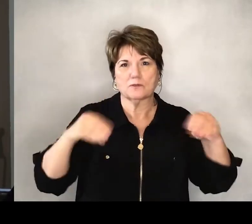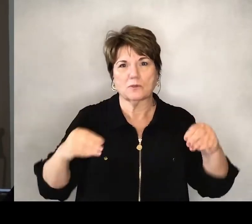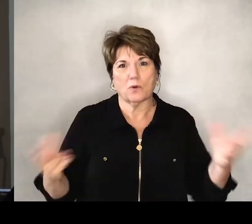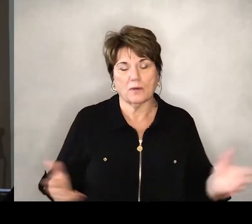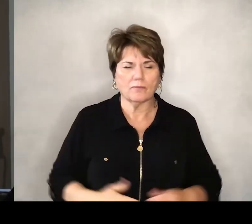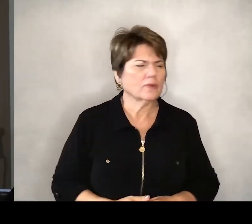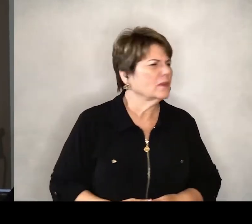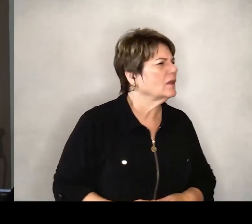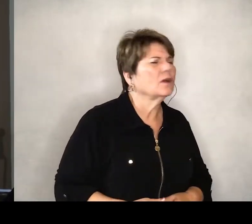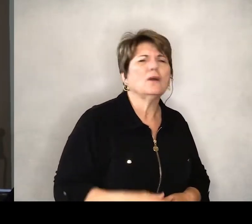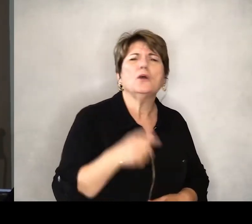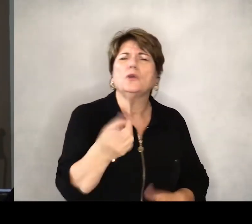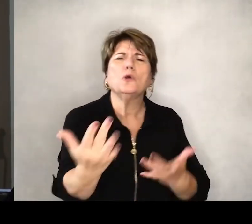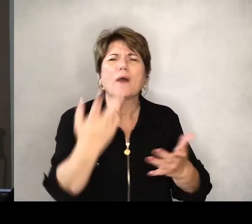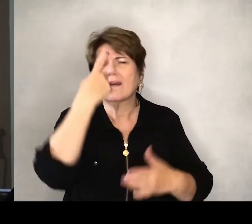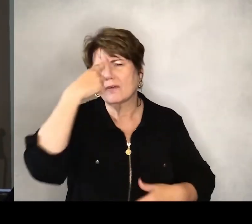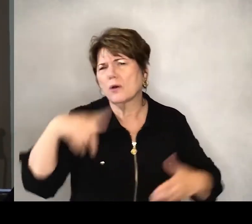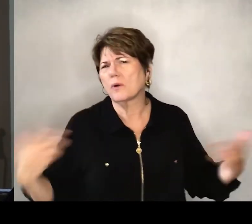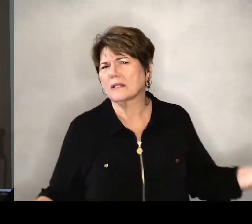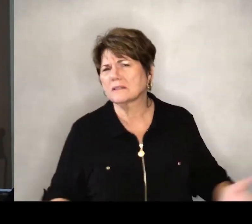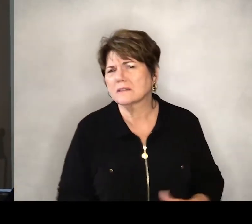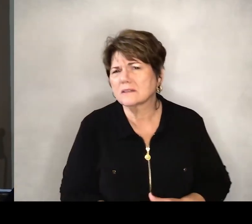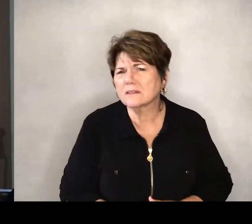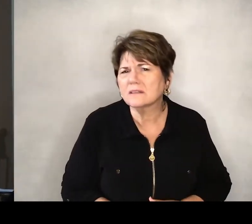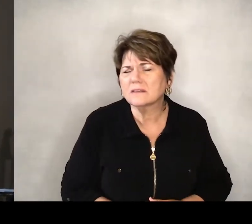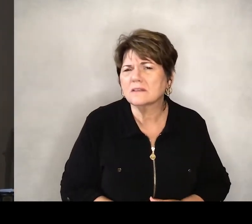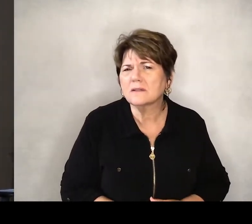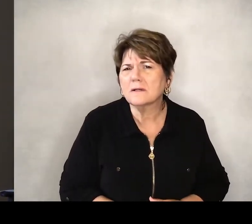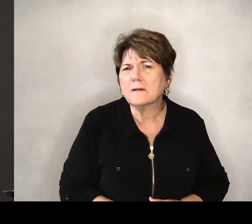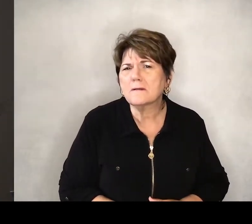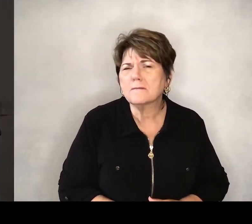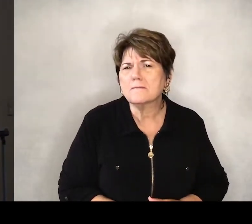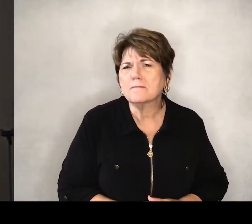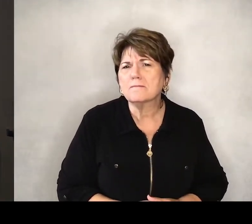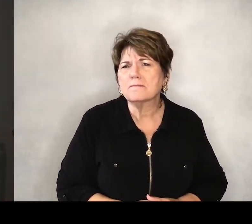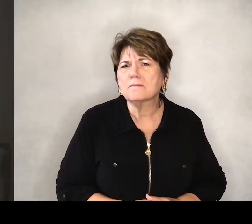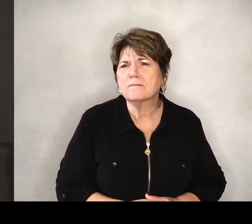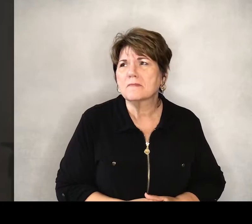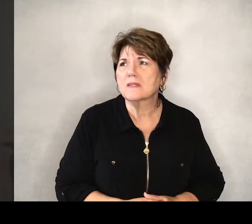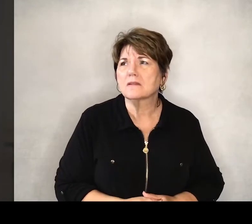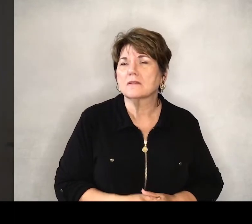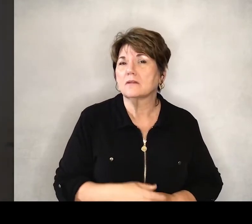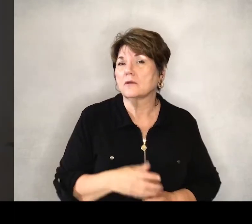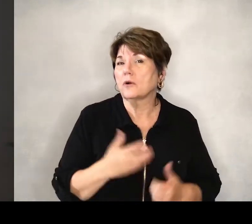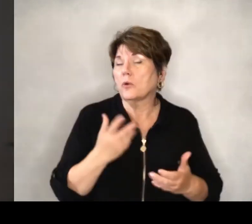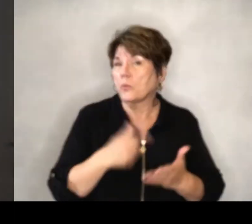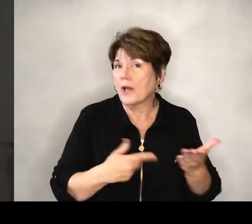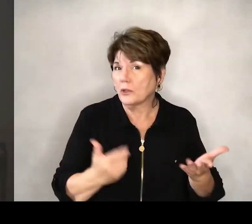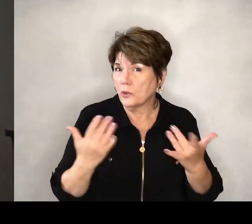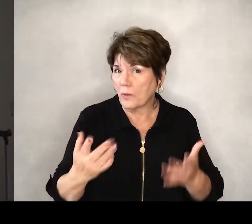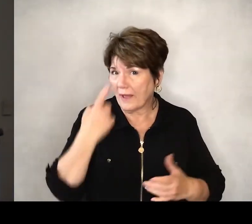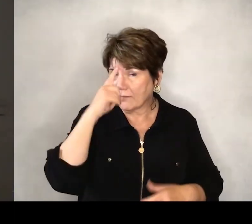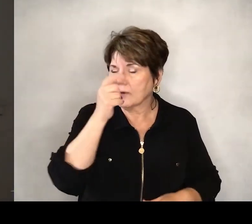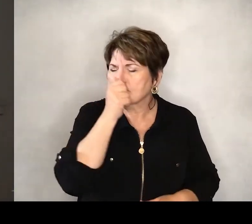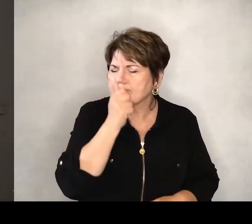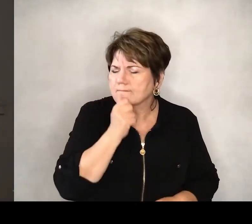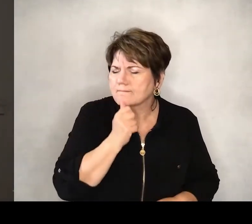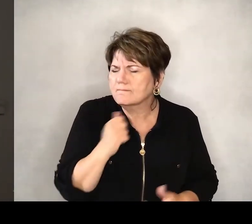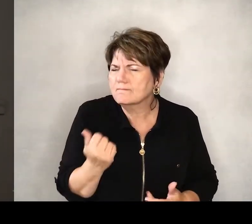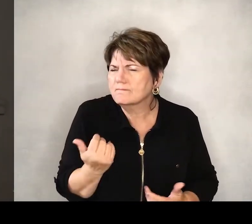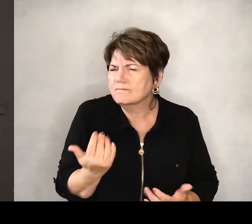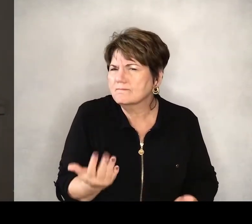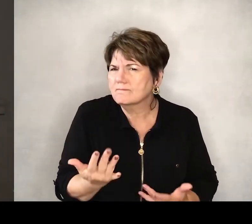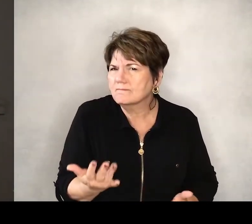What are you waiting for? What are you waiting for patiently? What are you waiting